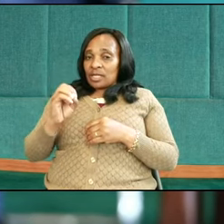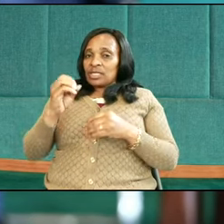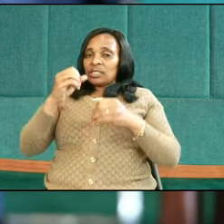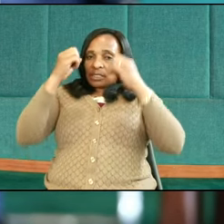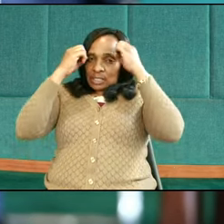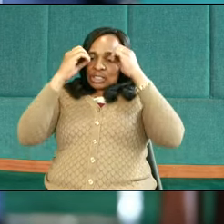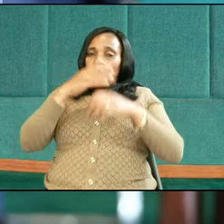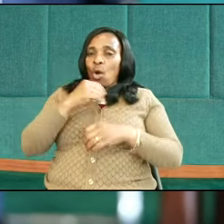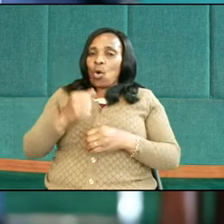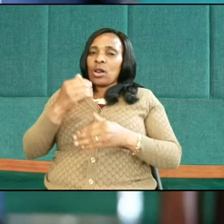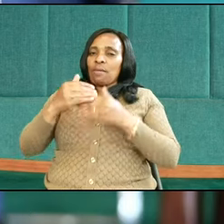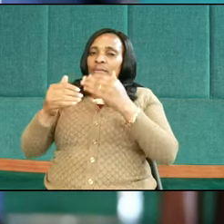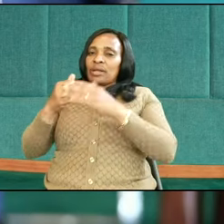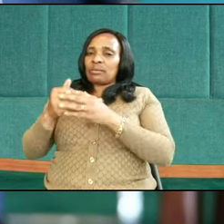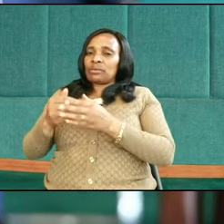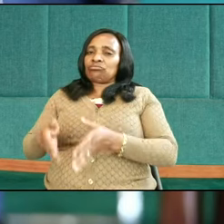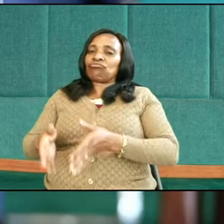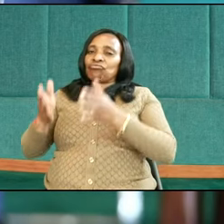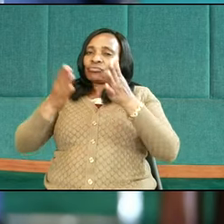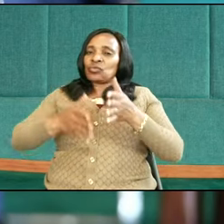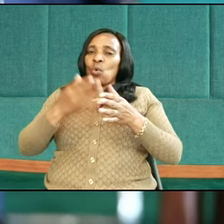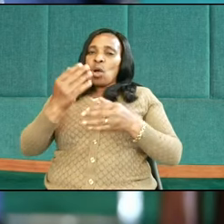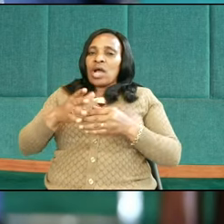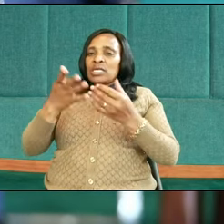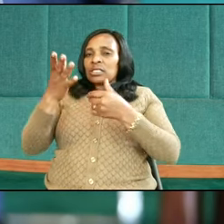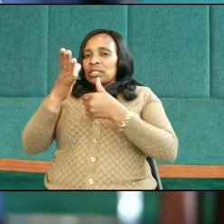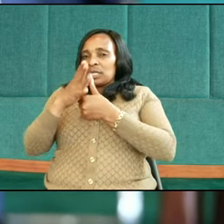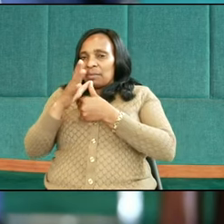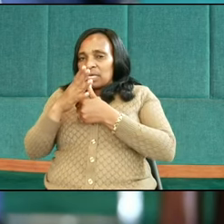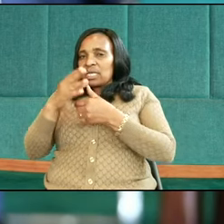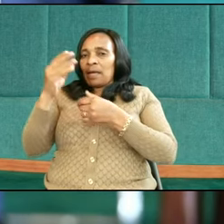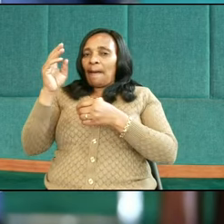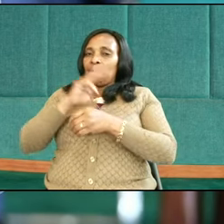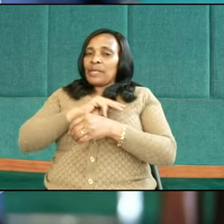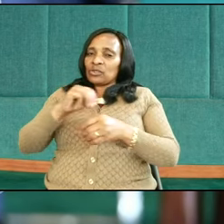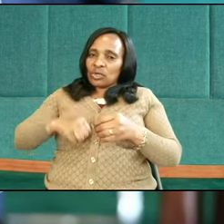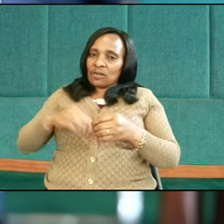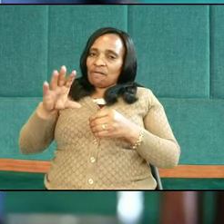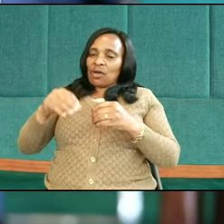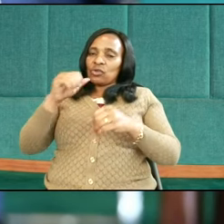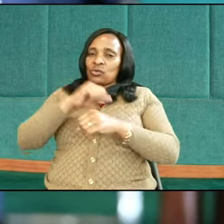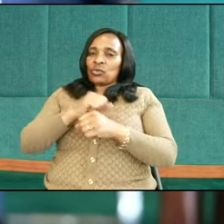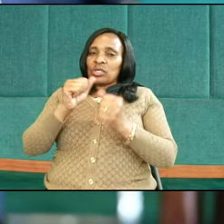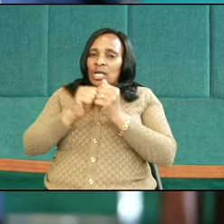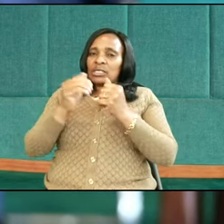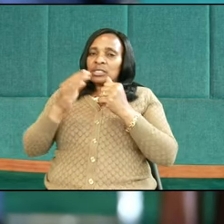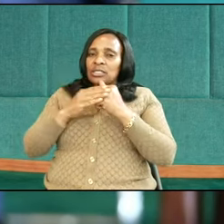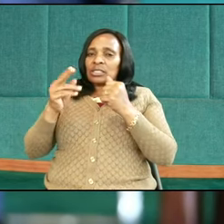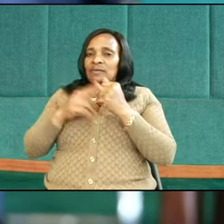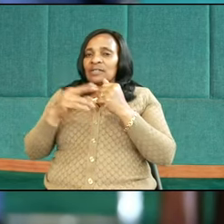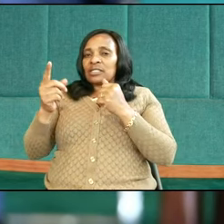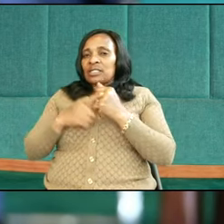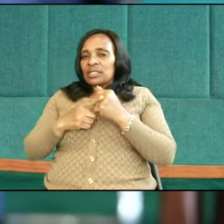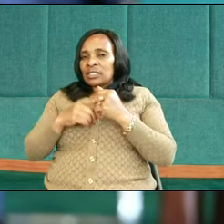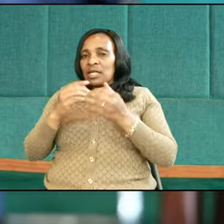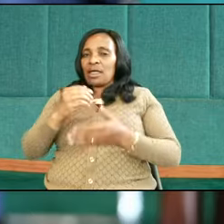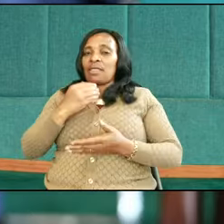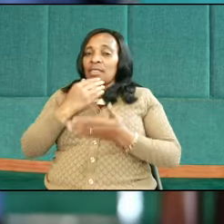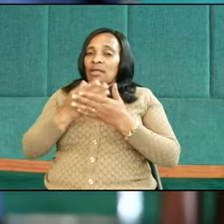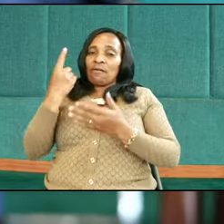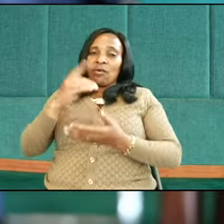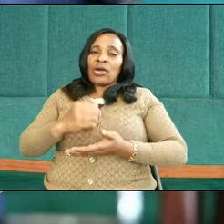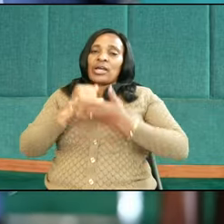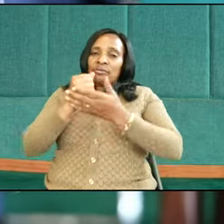building that was built by a German missionary who founded the school in 1976. Thank you for helping Jennifer and